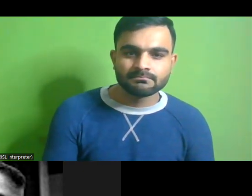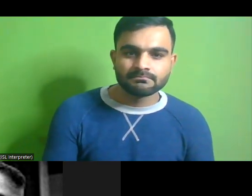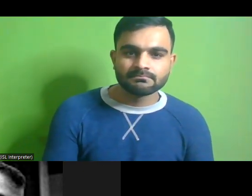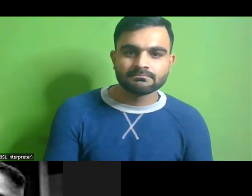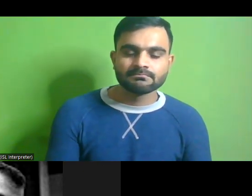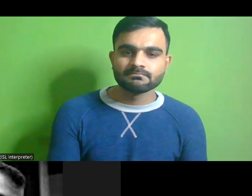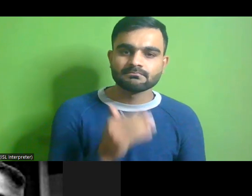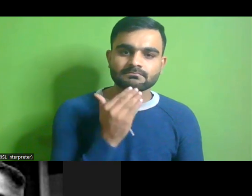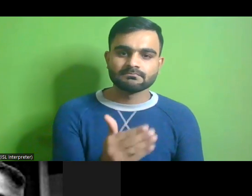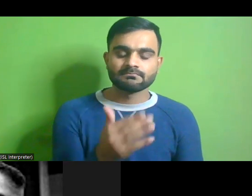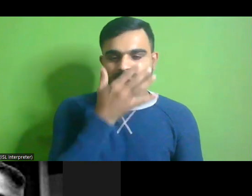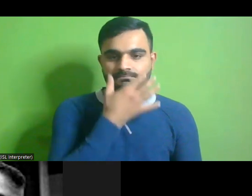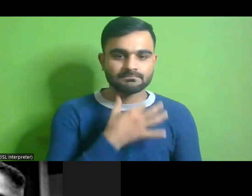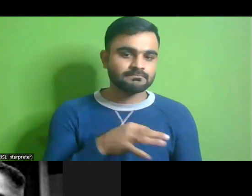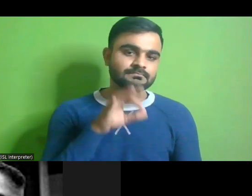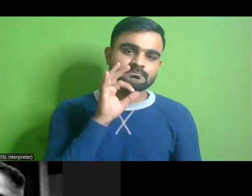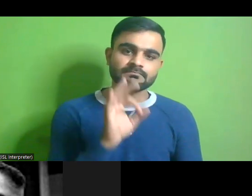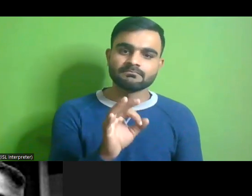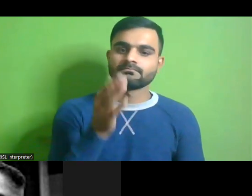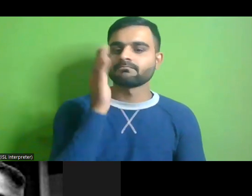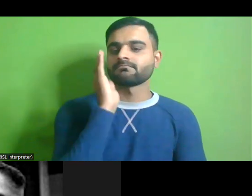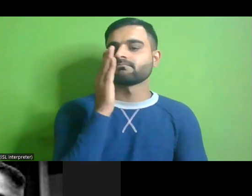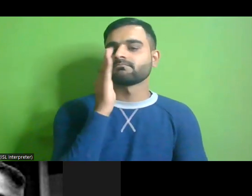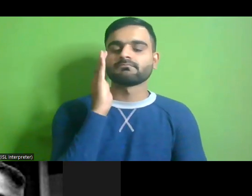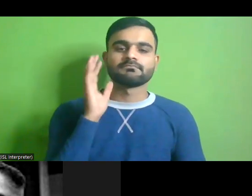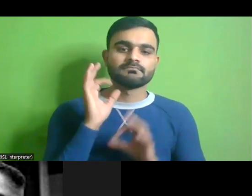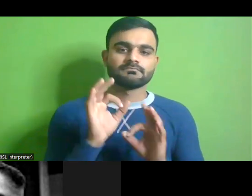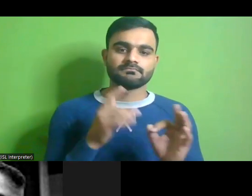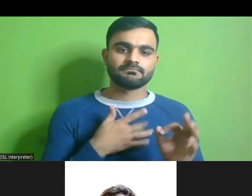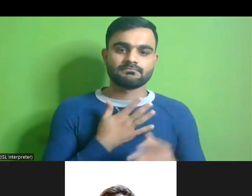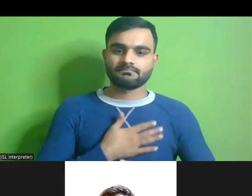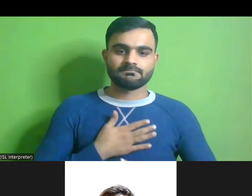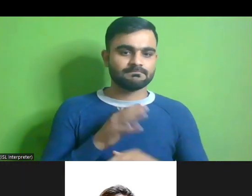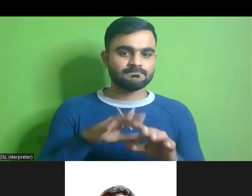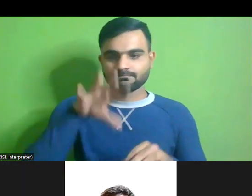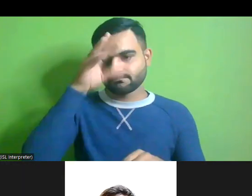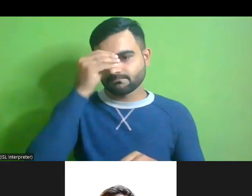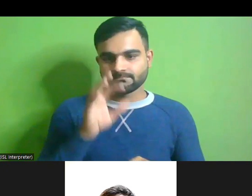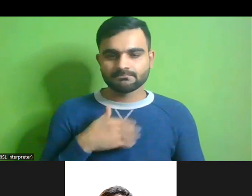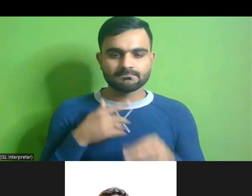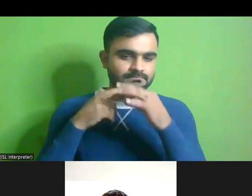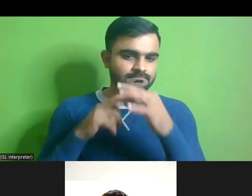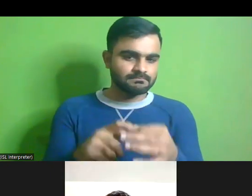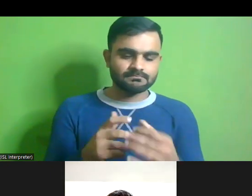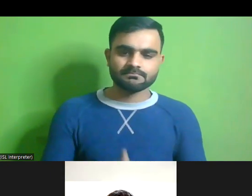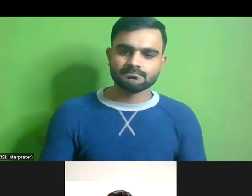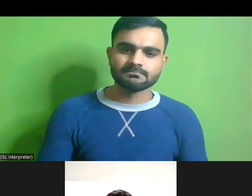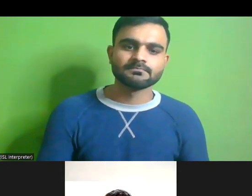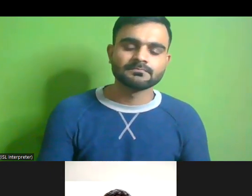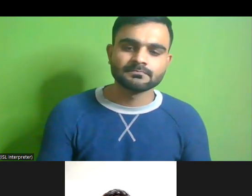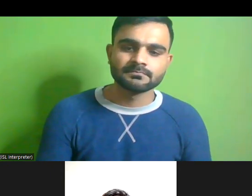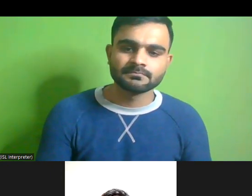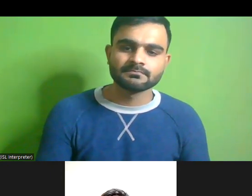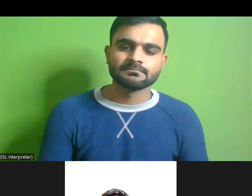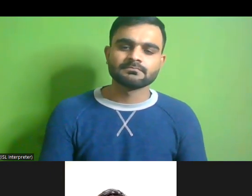Thank you, ma'am, for such a wonderful lecture. I really enjoyed it. My question is, what